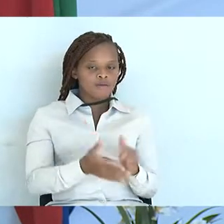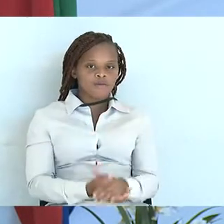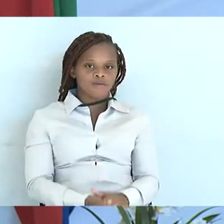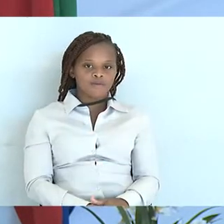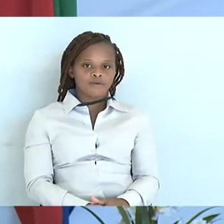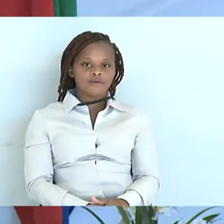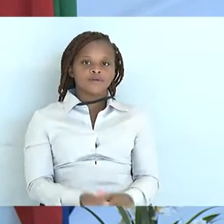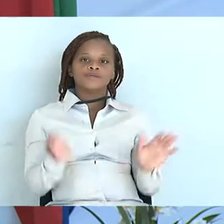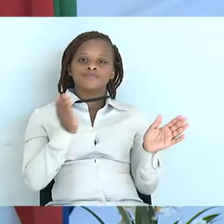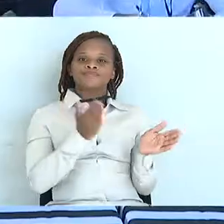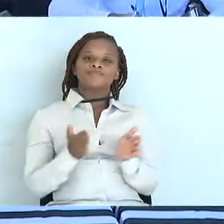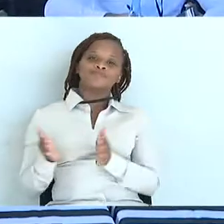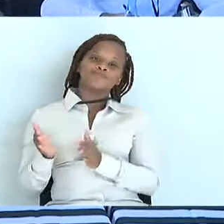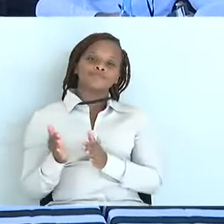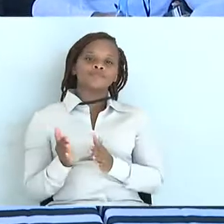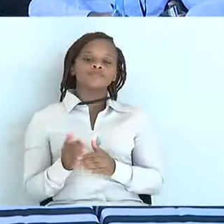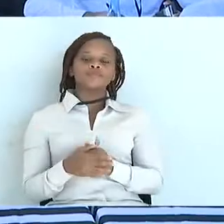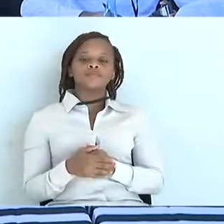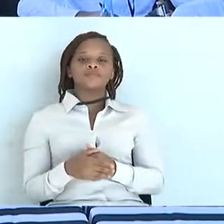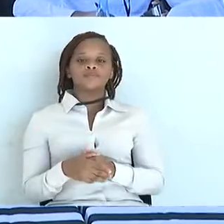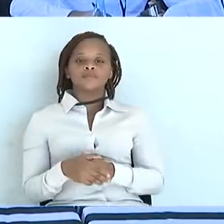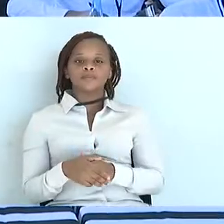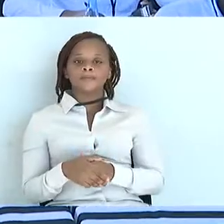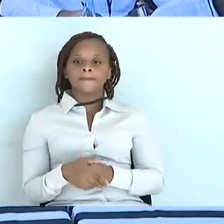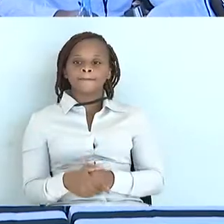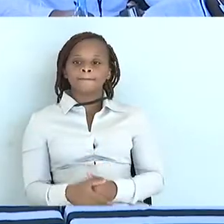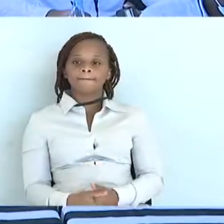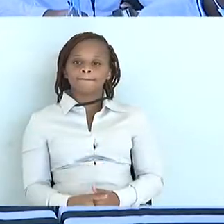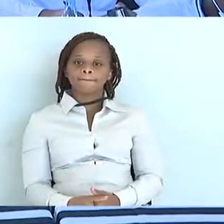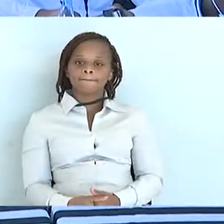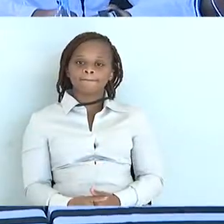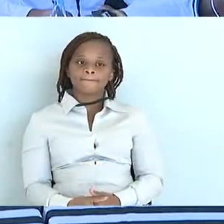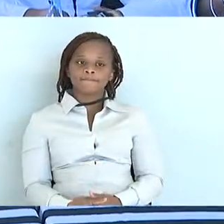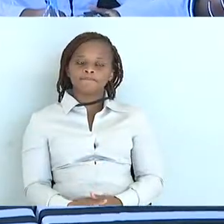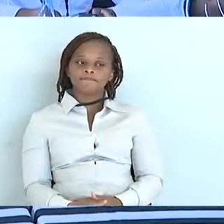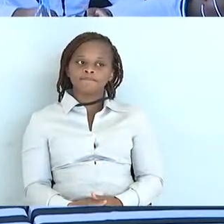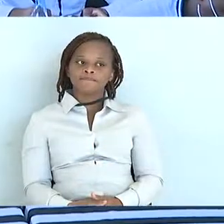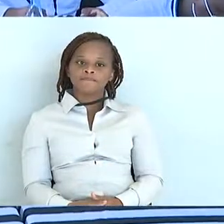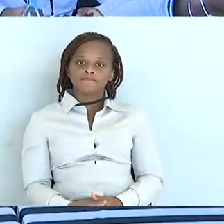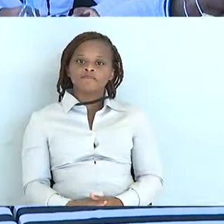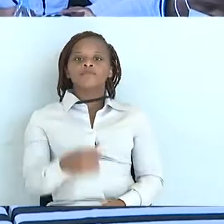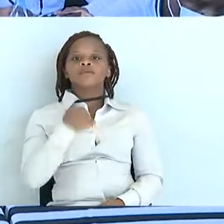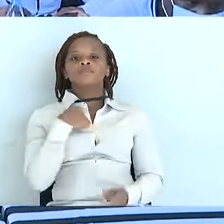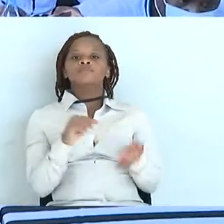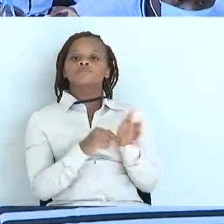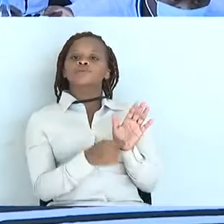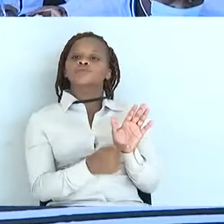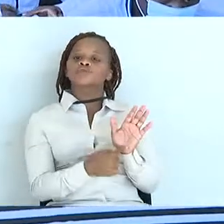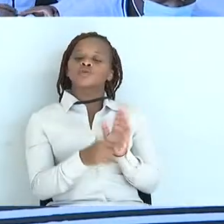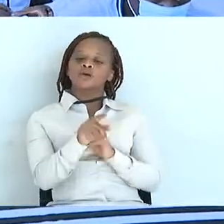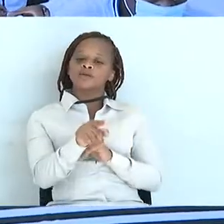Next slide, we're just showing that the implementation of this